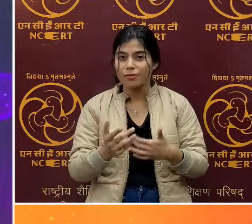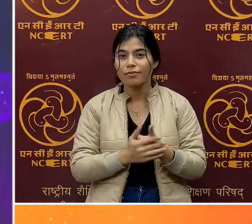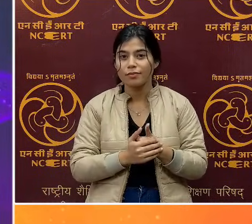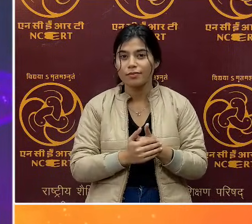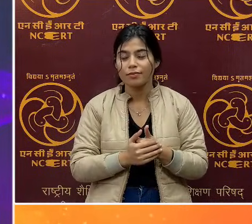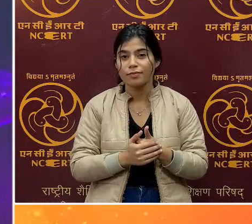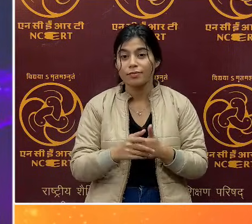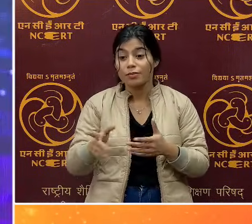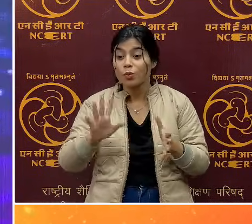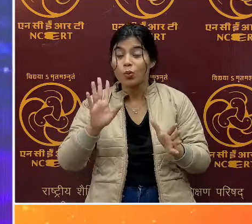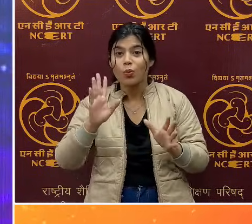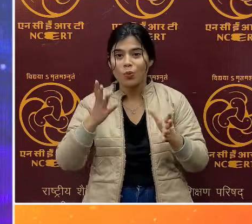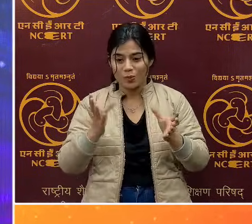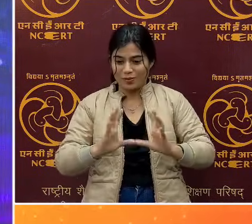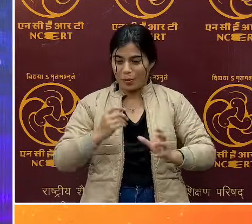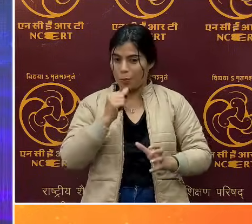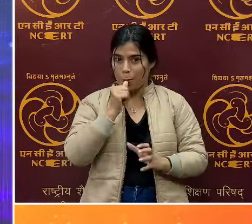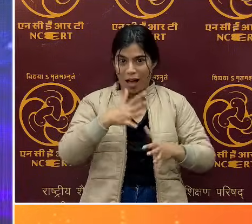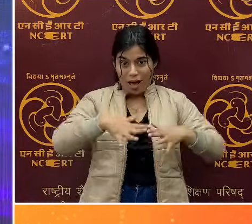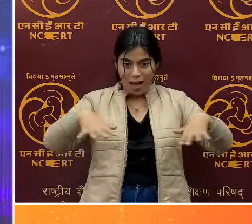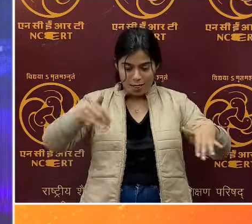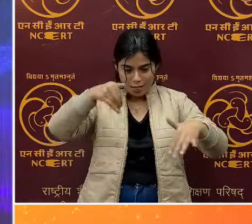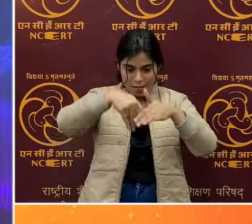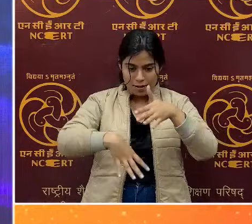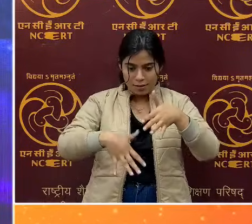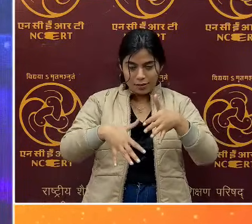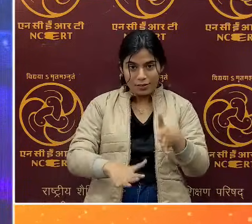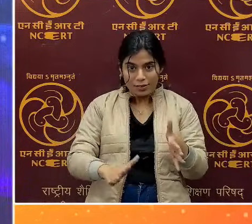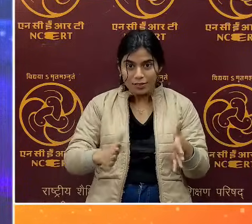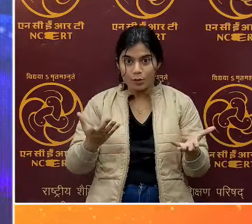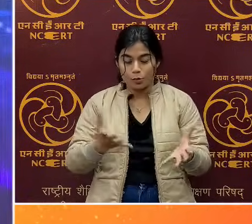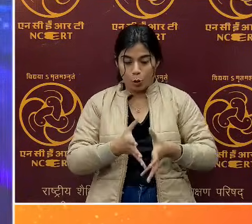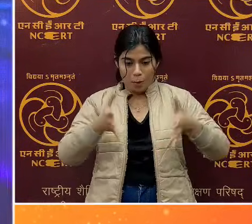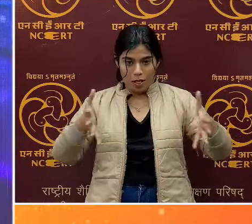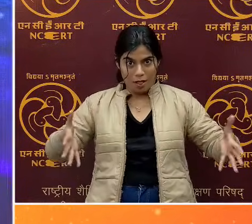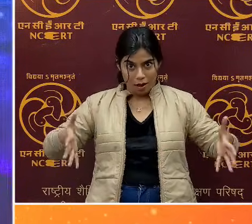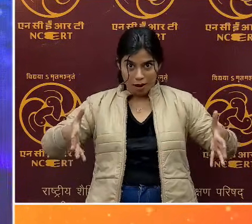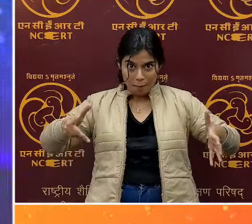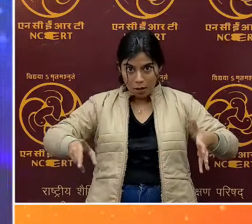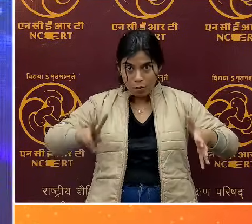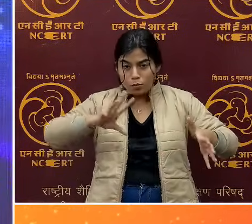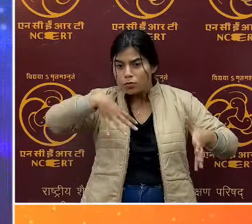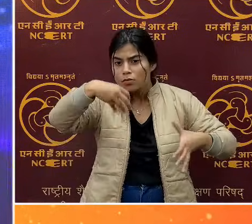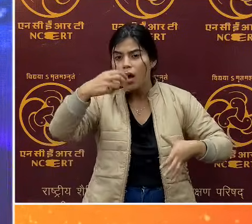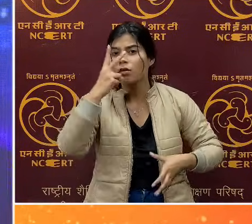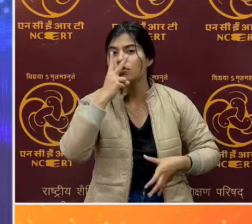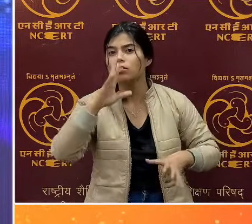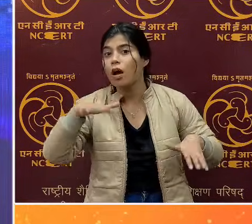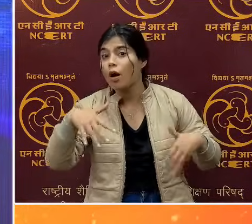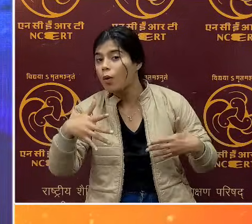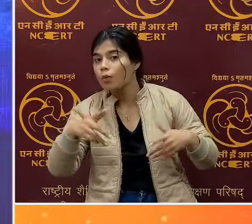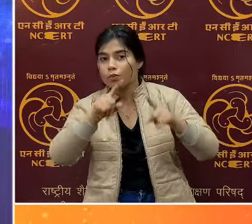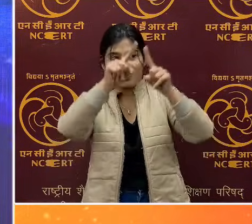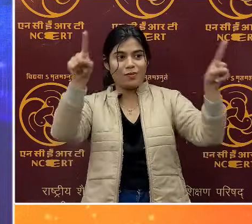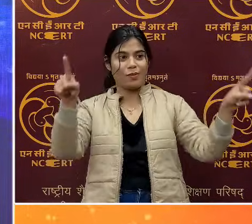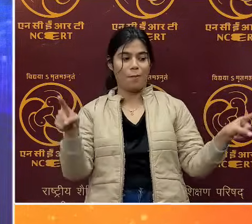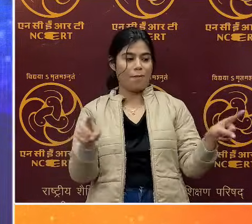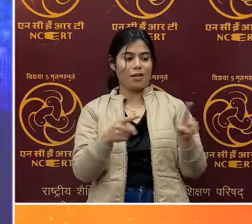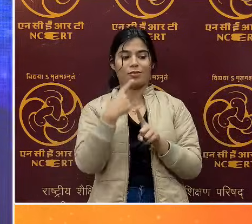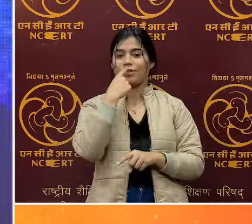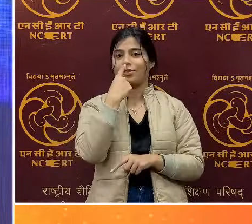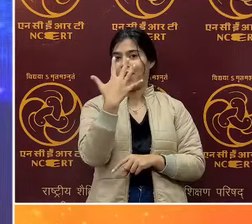see outside, right? Right. So how we can see? With the help of periscopes. Okay. So children can also make